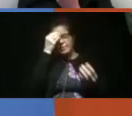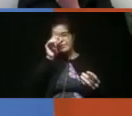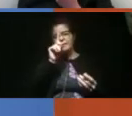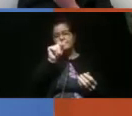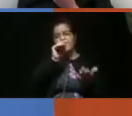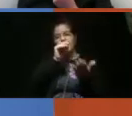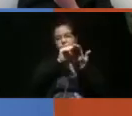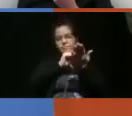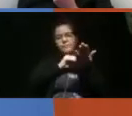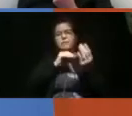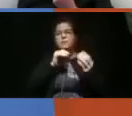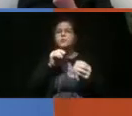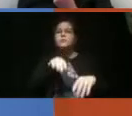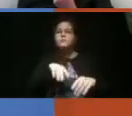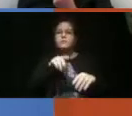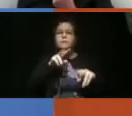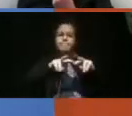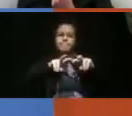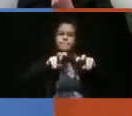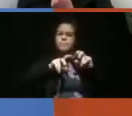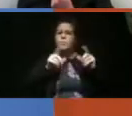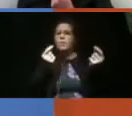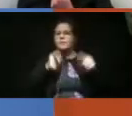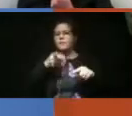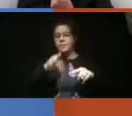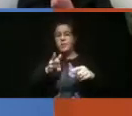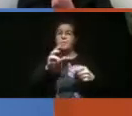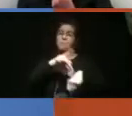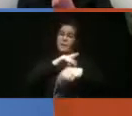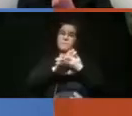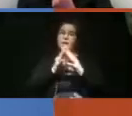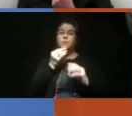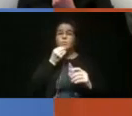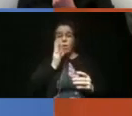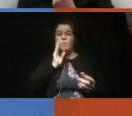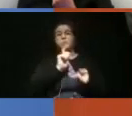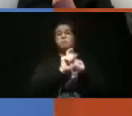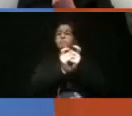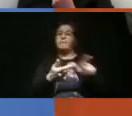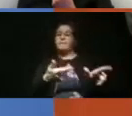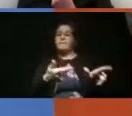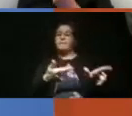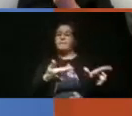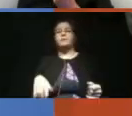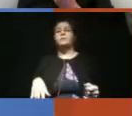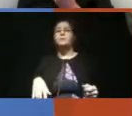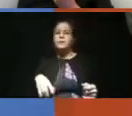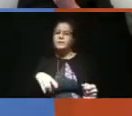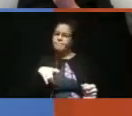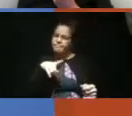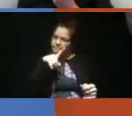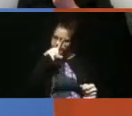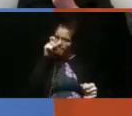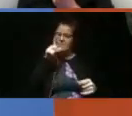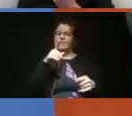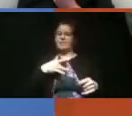to discover what's happening with the ice sheets, because as the planet warms, they're changing really, really fast. It's a really curious thing to be out in the middle of the